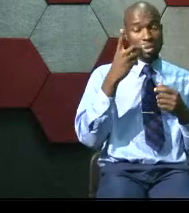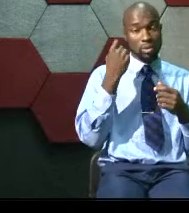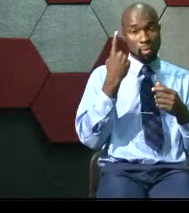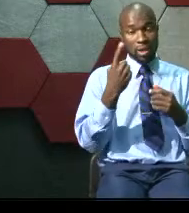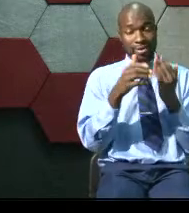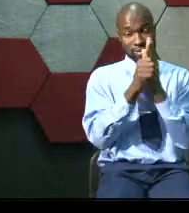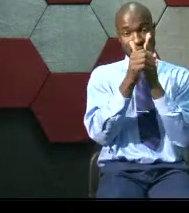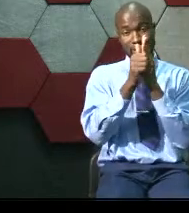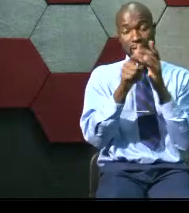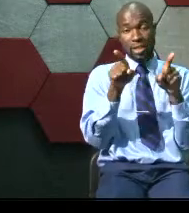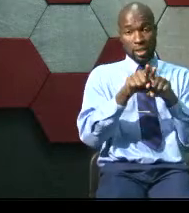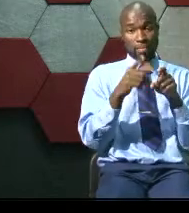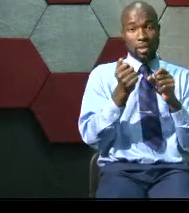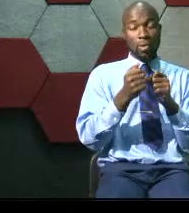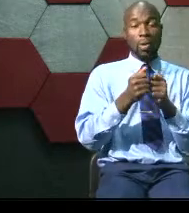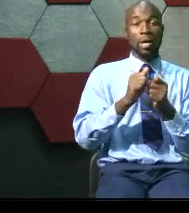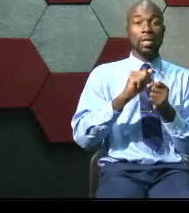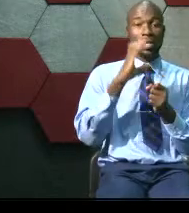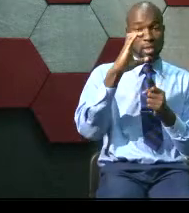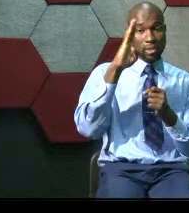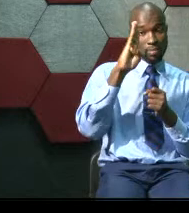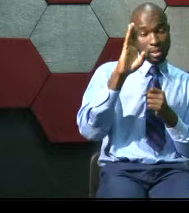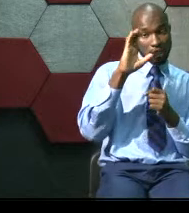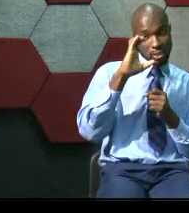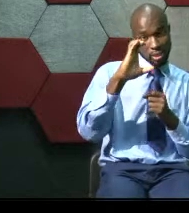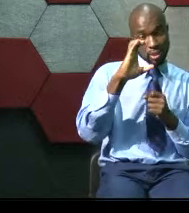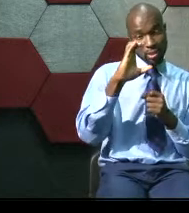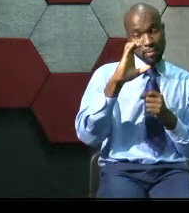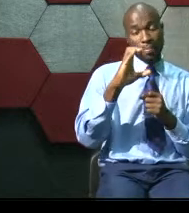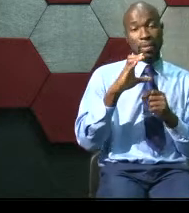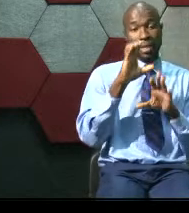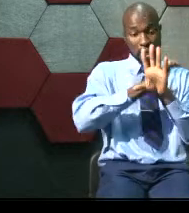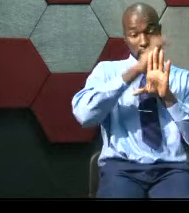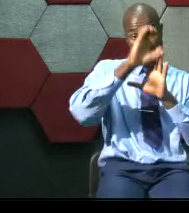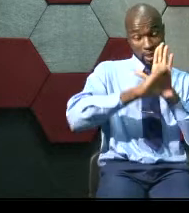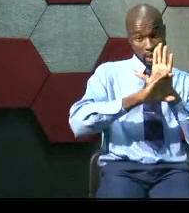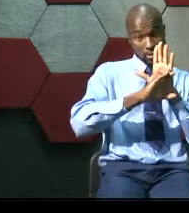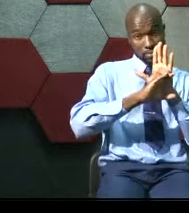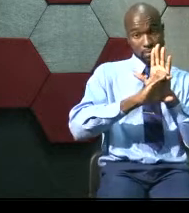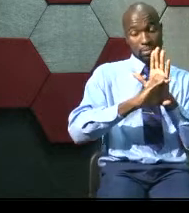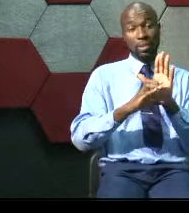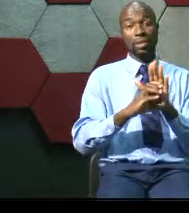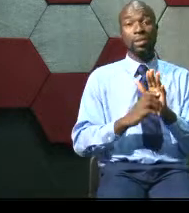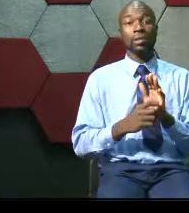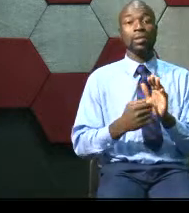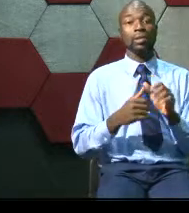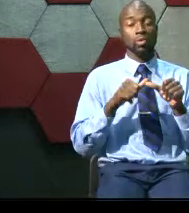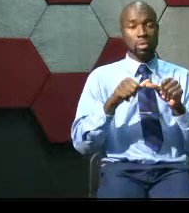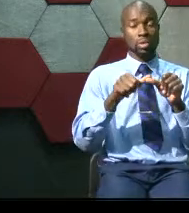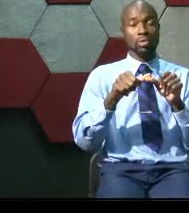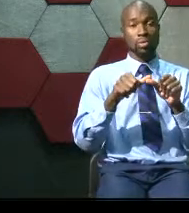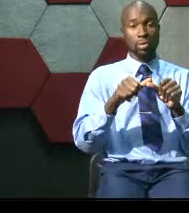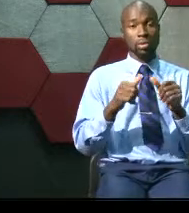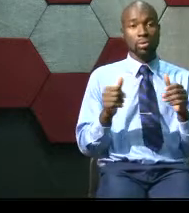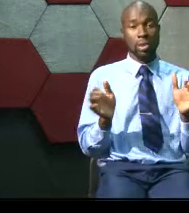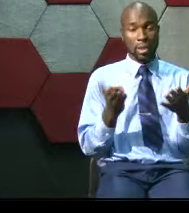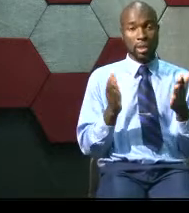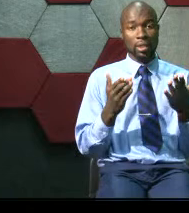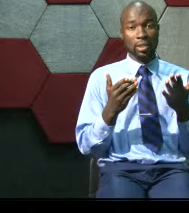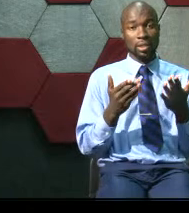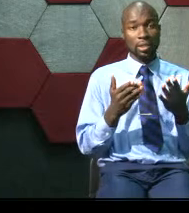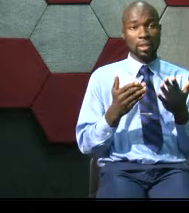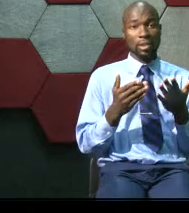our competency-based curriculum. The curriculum emphasizes the complex outcomes of a